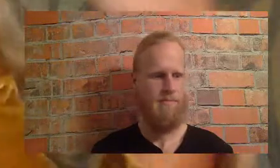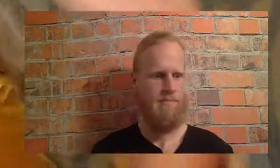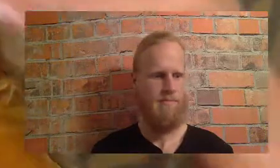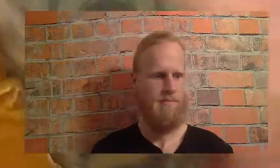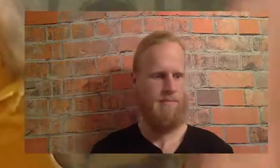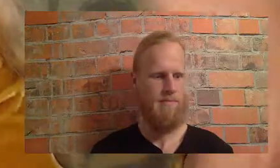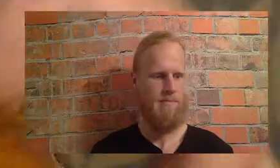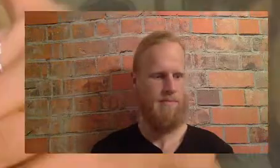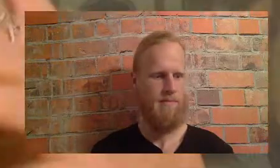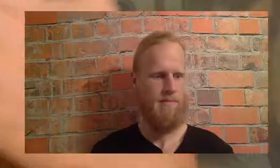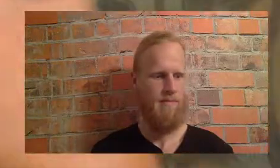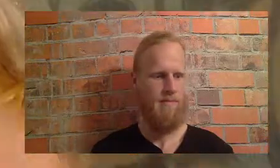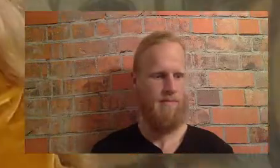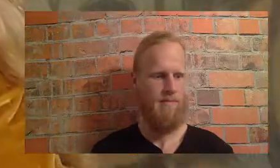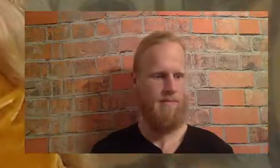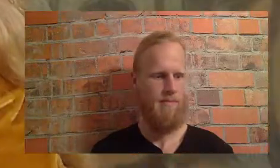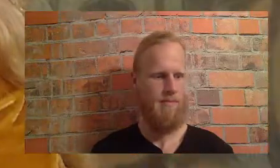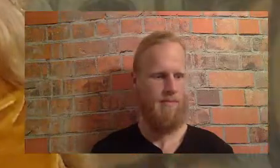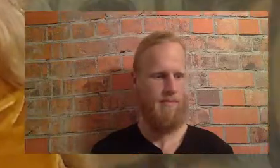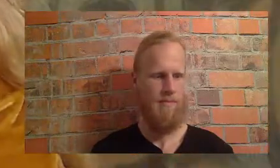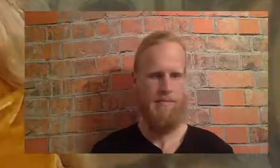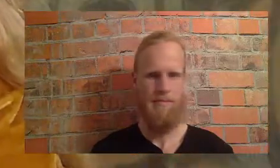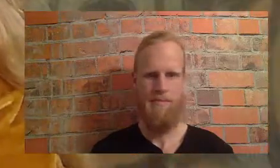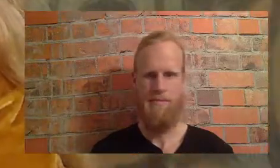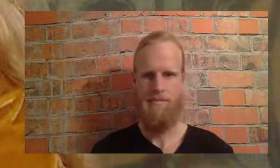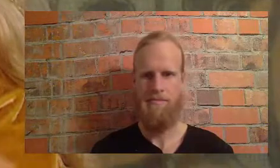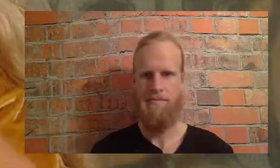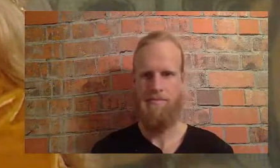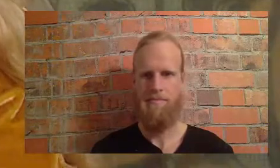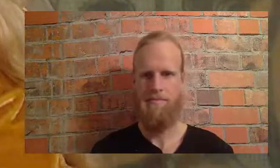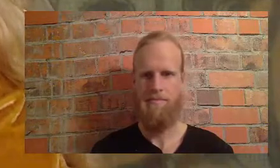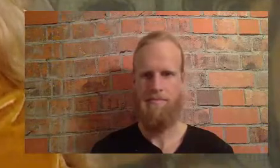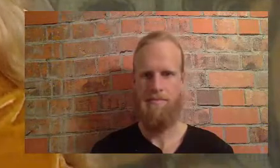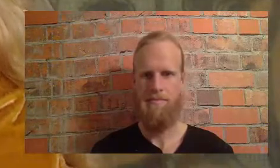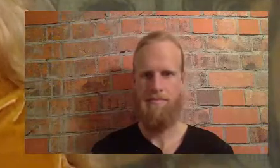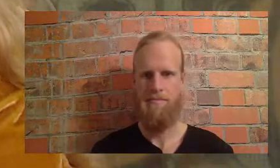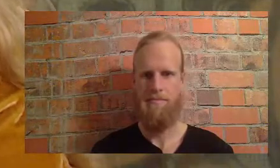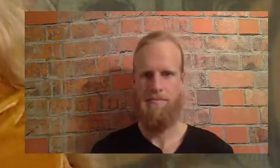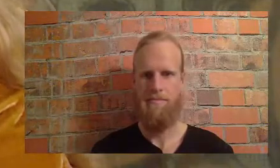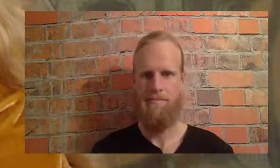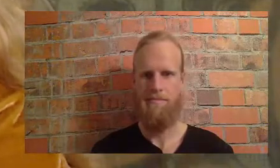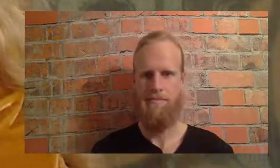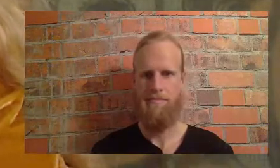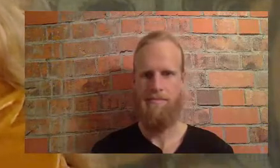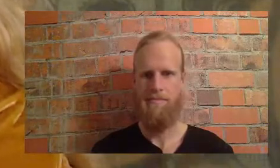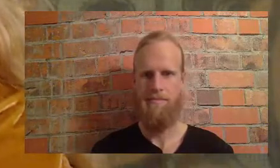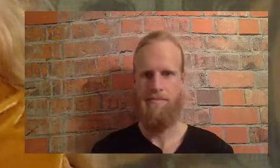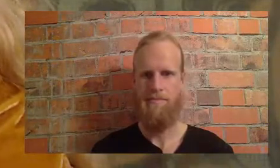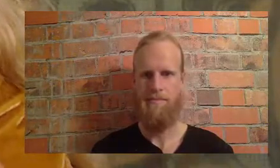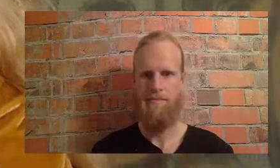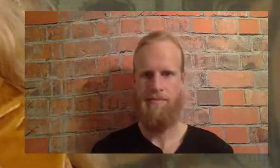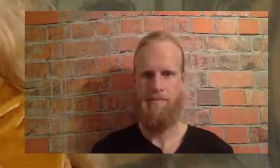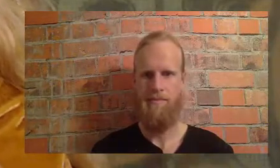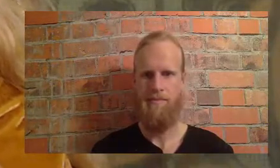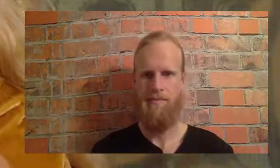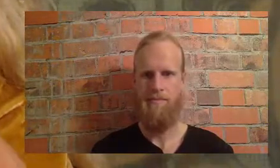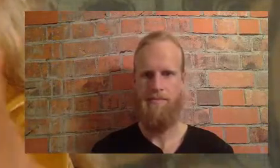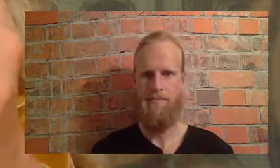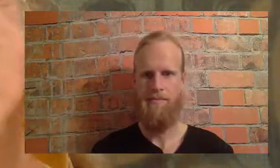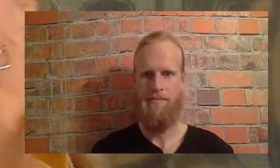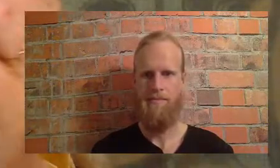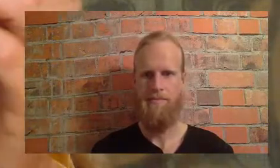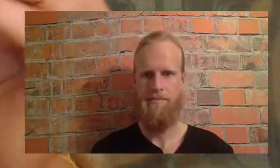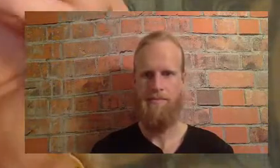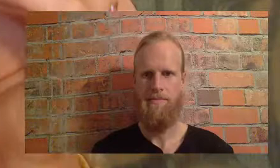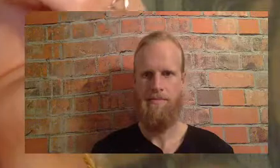to sit there and say pure love to yourself again and again. But a lot of people really love this CD, and I'm going to send you the audio download